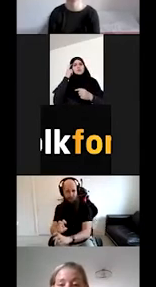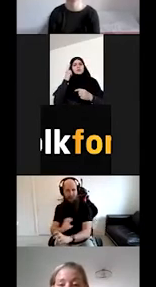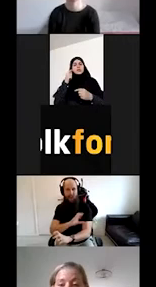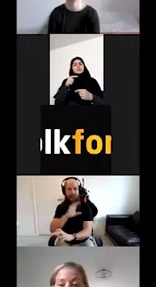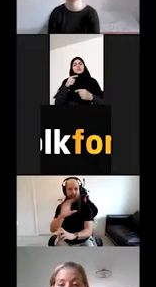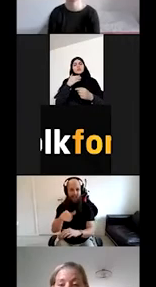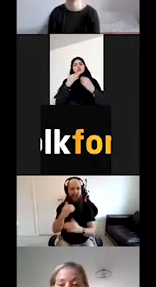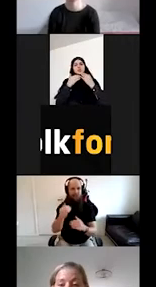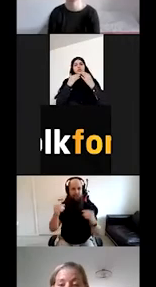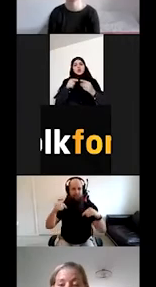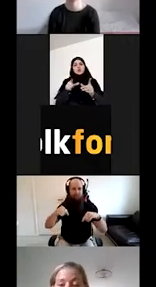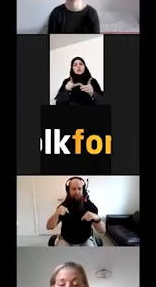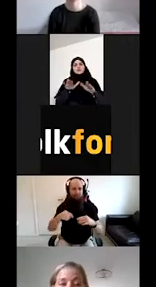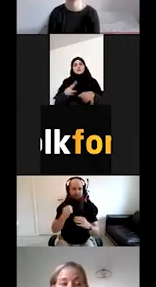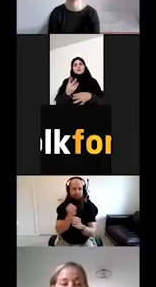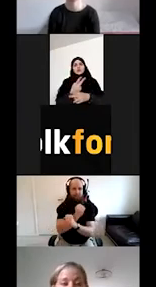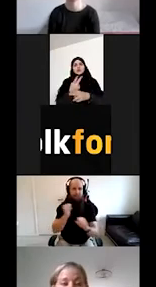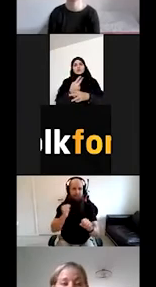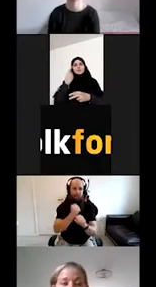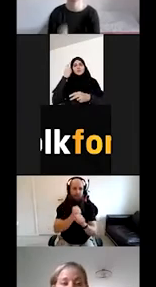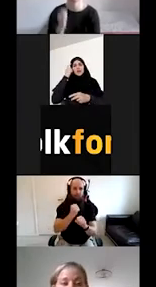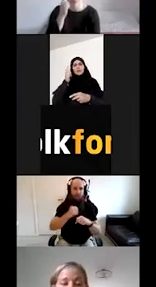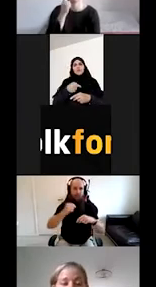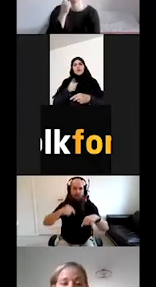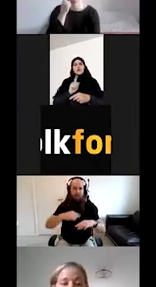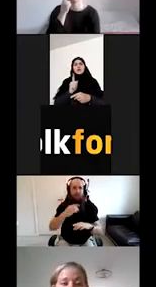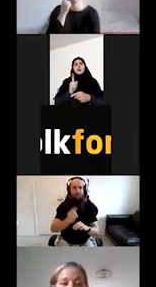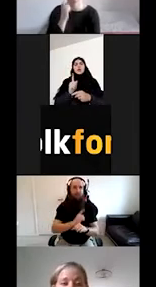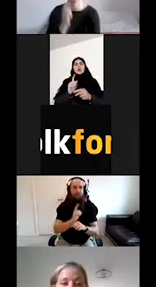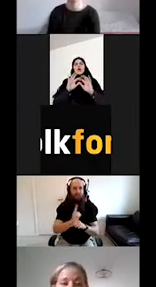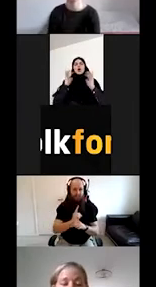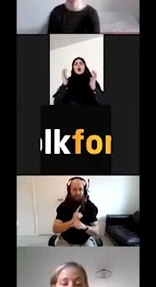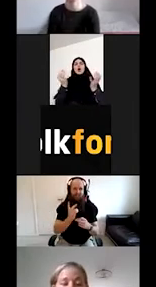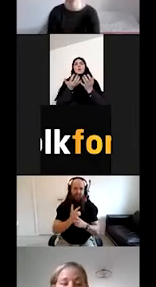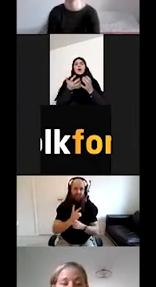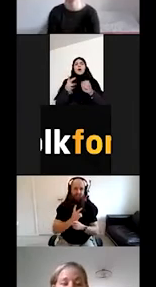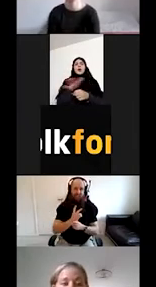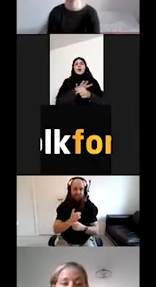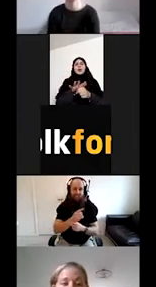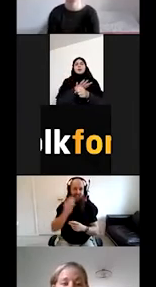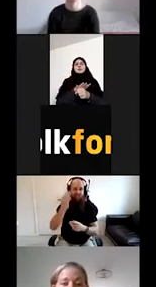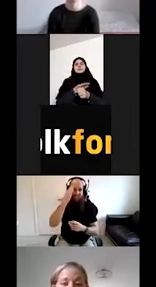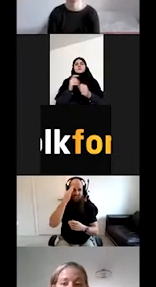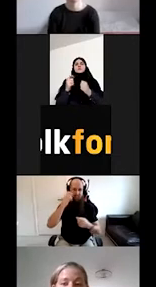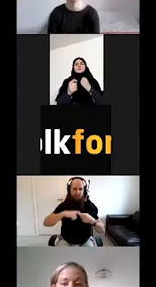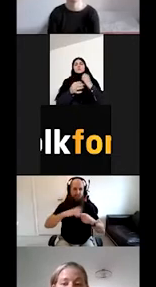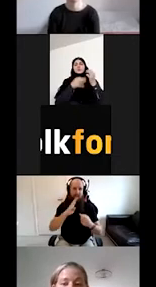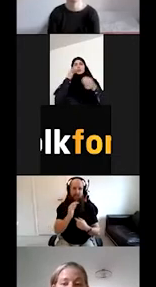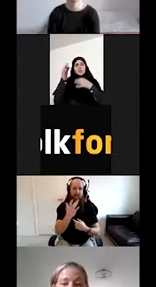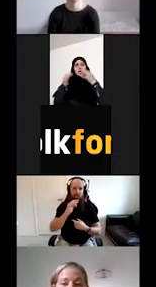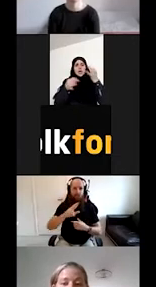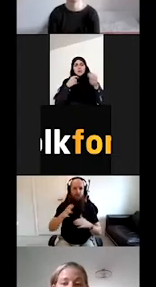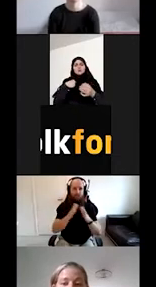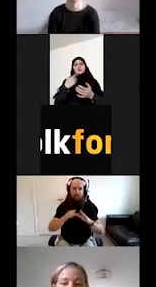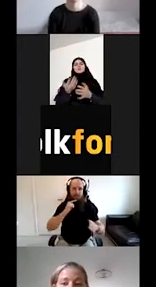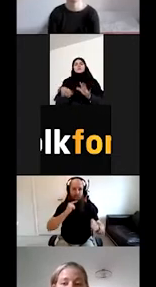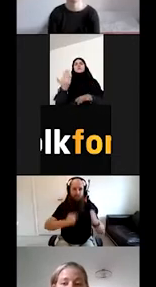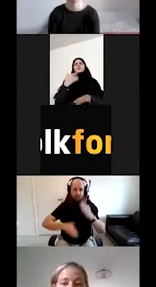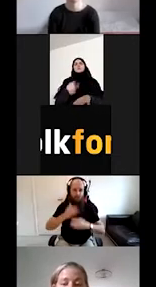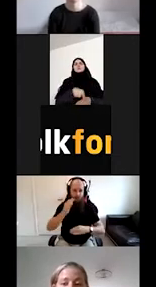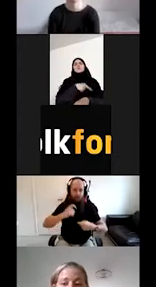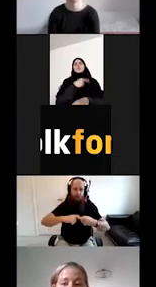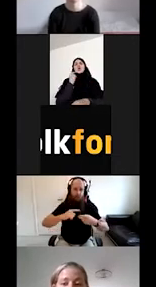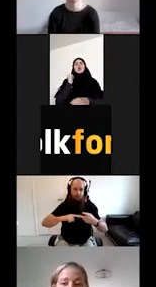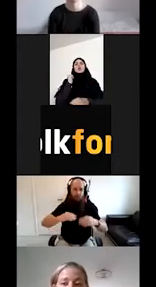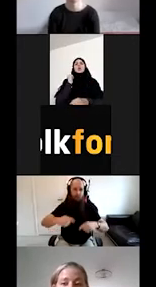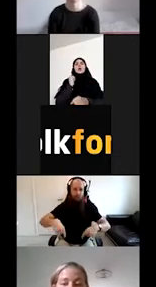for working here along. So we all know about the Dayton Peace Agreement that ended the conflict. But we also know that